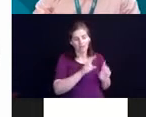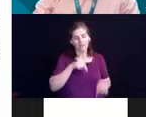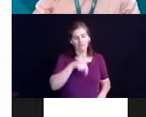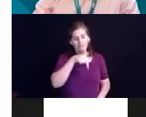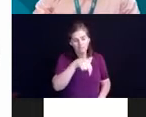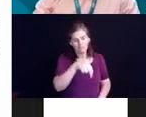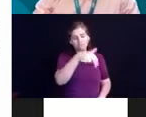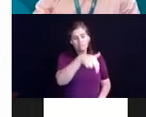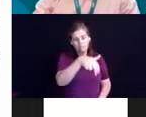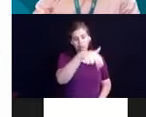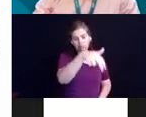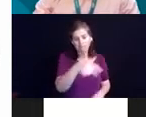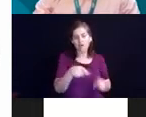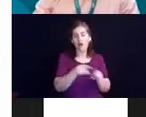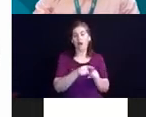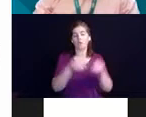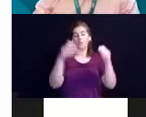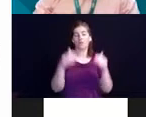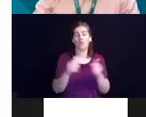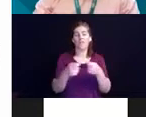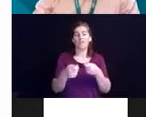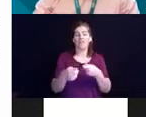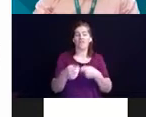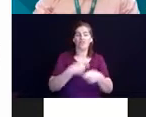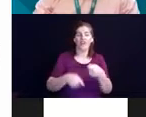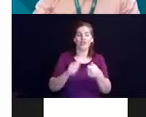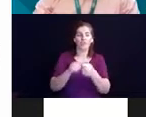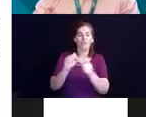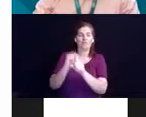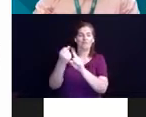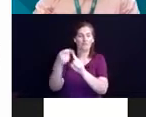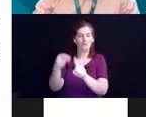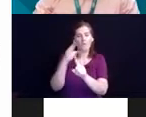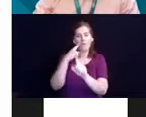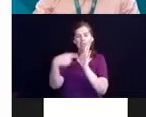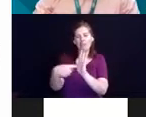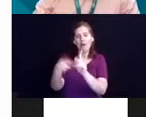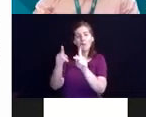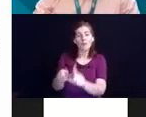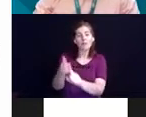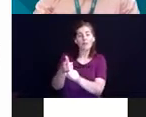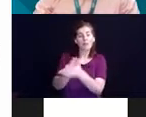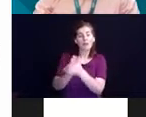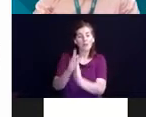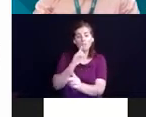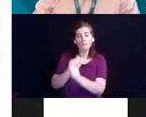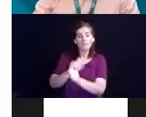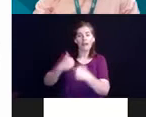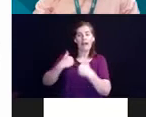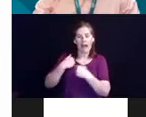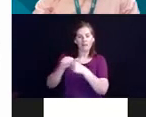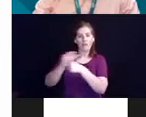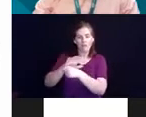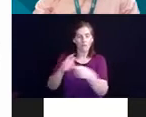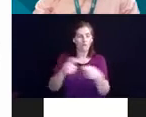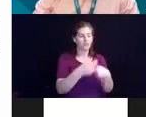Huddles can also be done with a change in resident condition, for example, someone who has become COVID positive, or with a change in staffing,